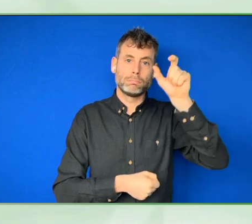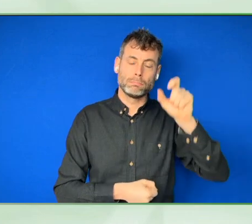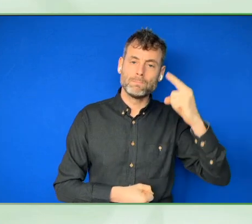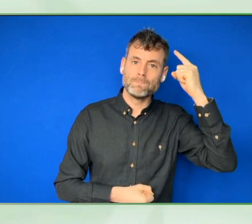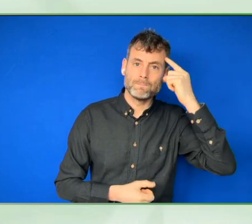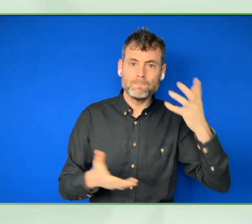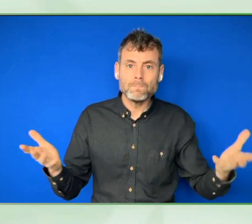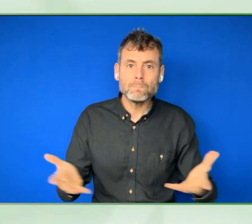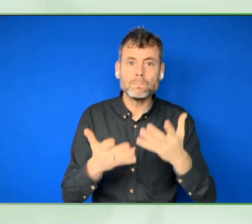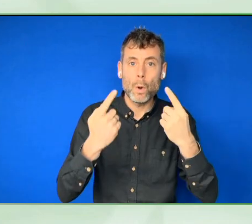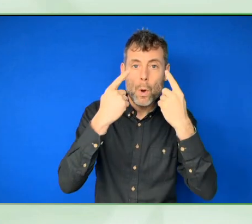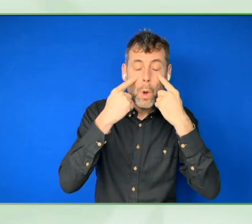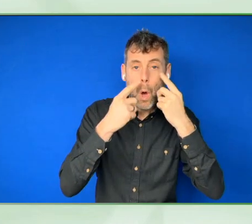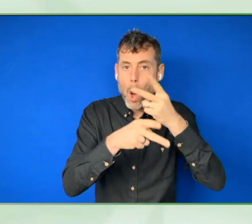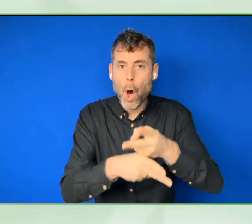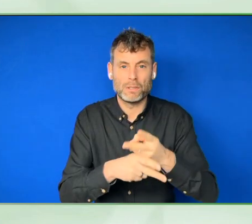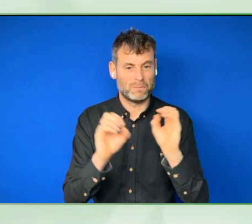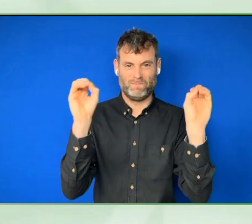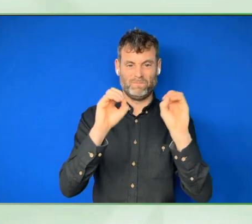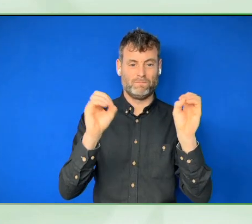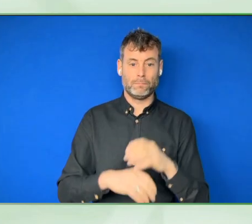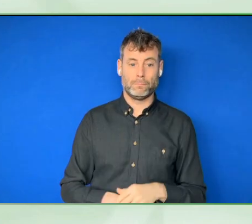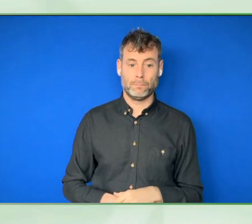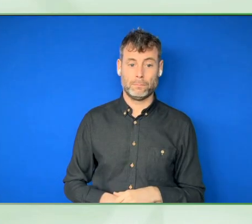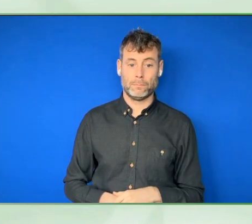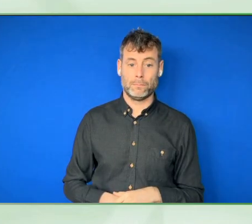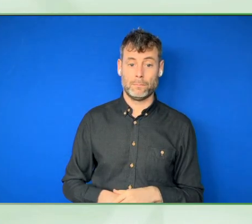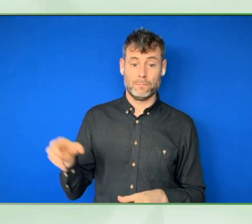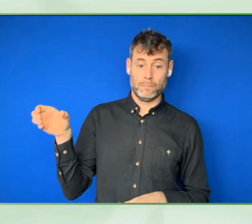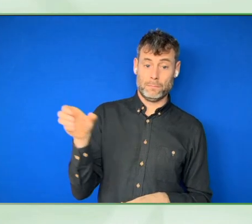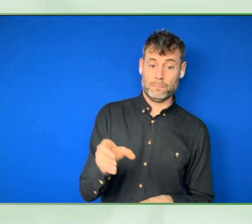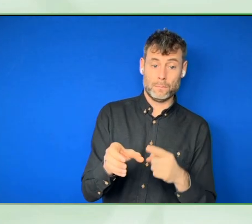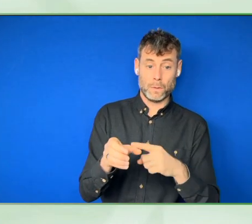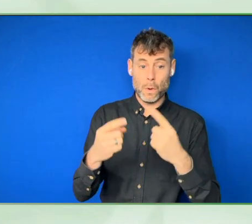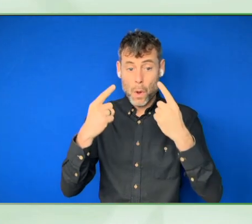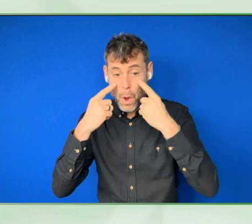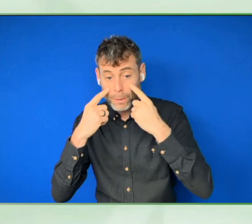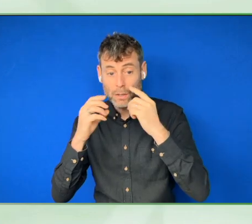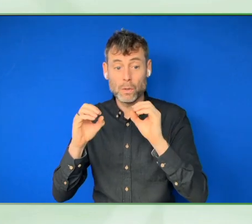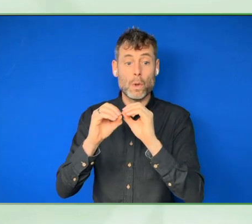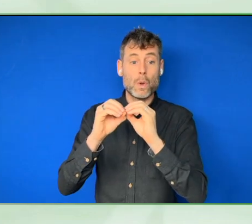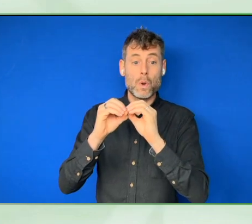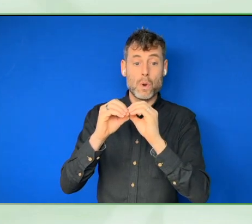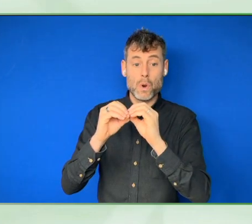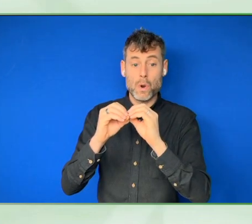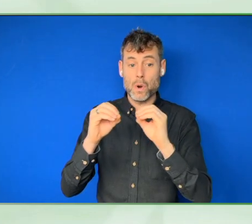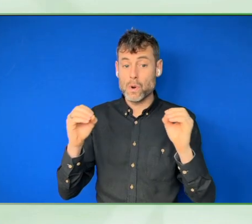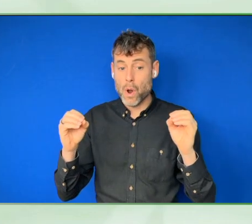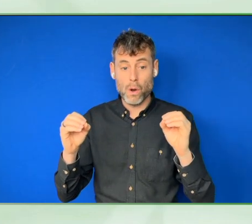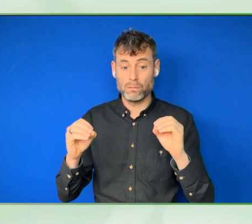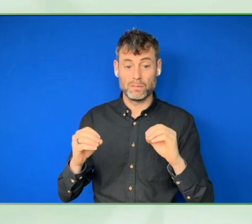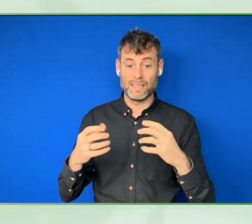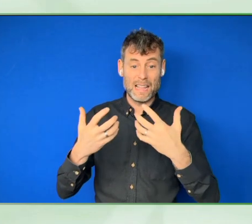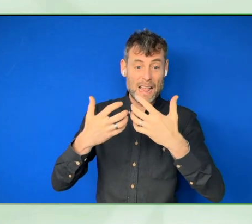of optometrists ever existed. No ophthalmic technician, no ophthalmic nurse, no orthoptist, no ophthalmic technologist.